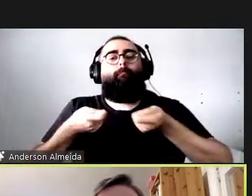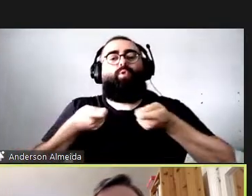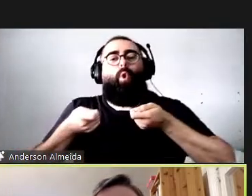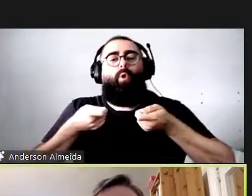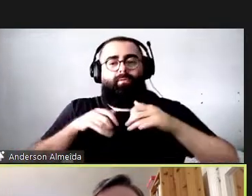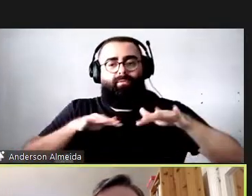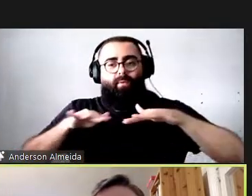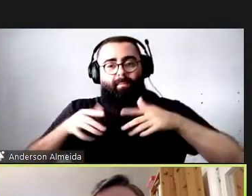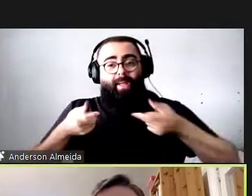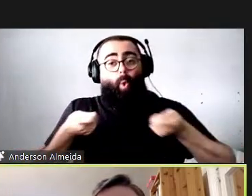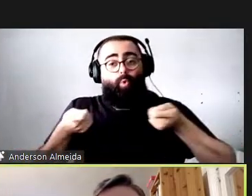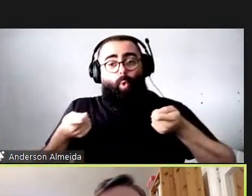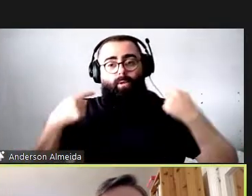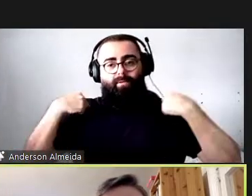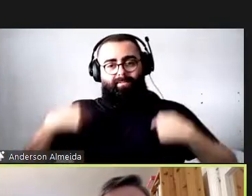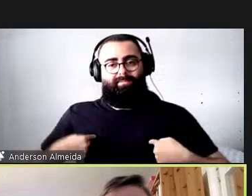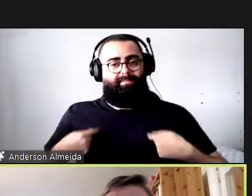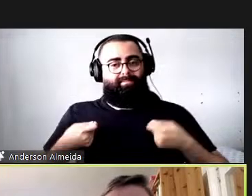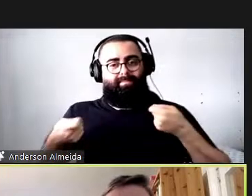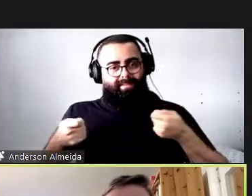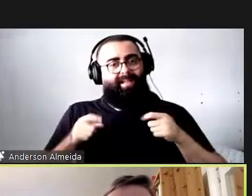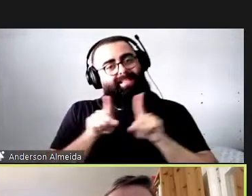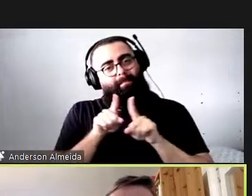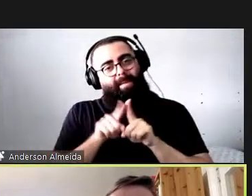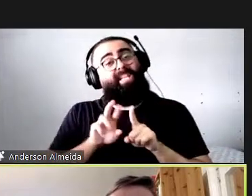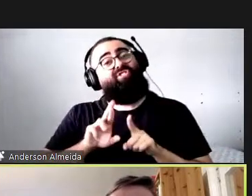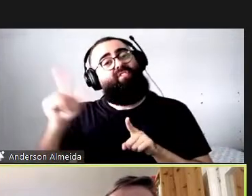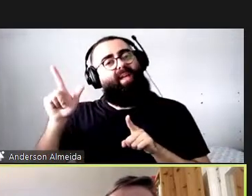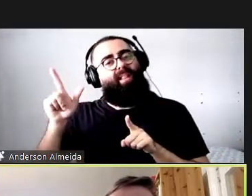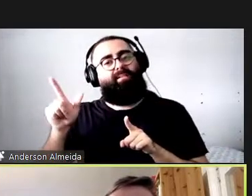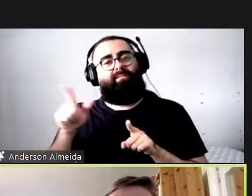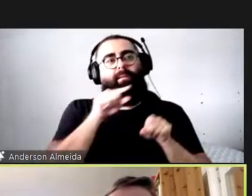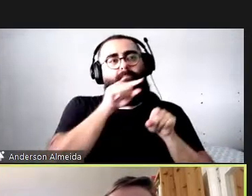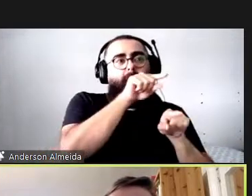and very different coordination patterns.